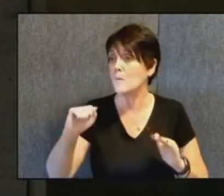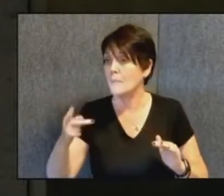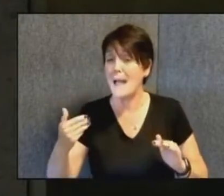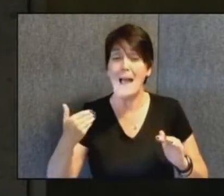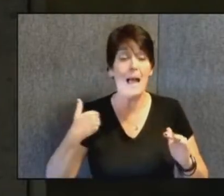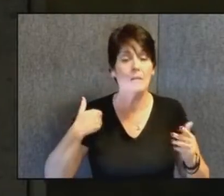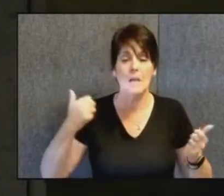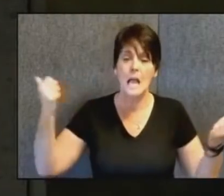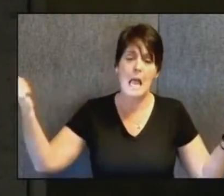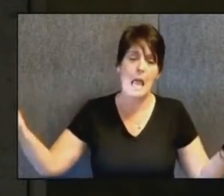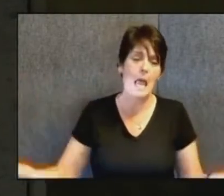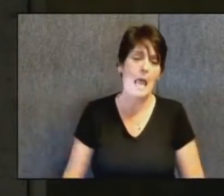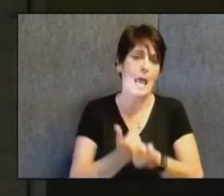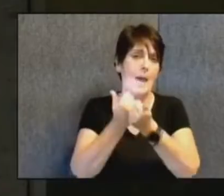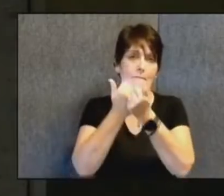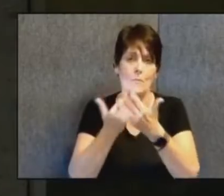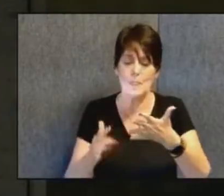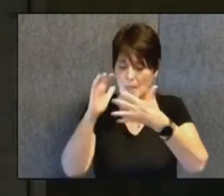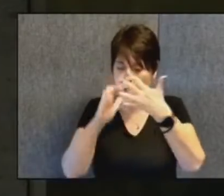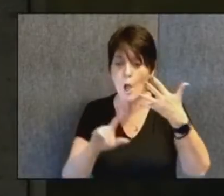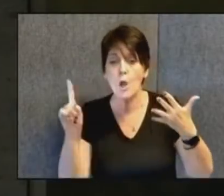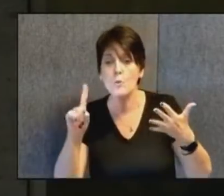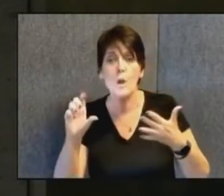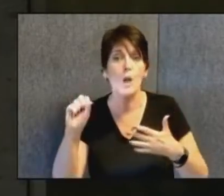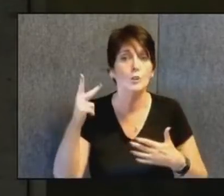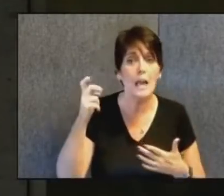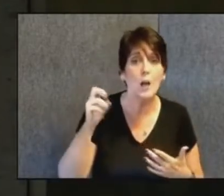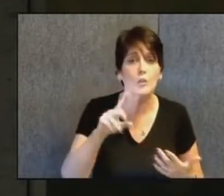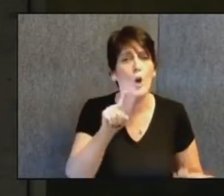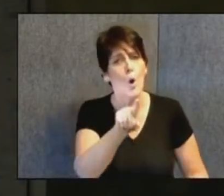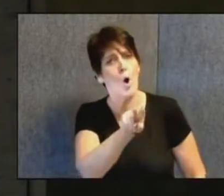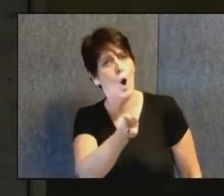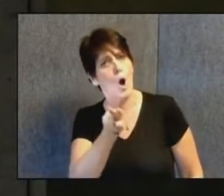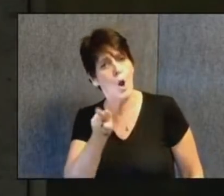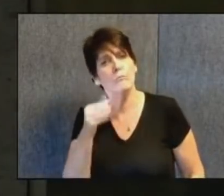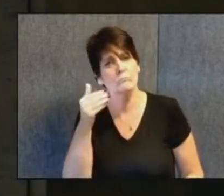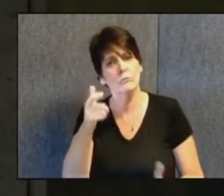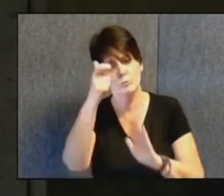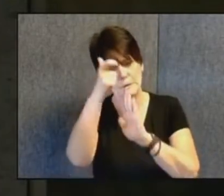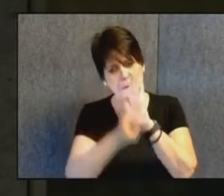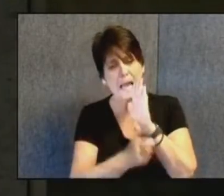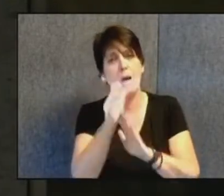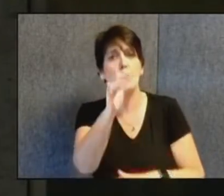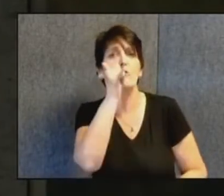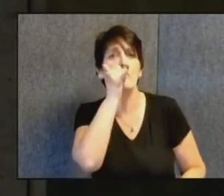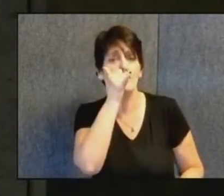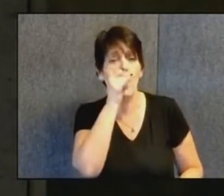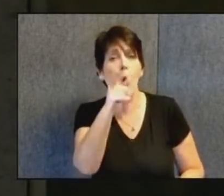be incident updates, it could be shelter information. So please take a moment and go and scan that with your phone so you